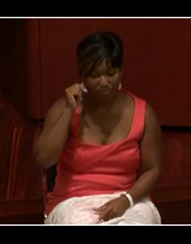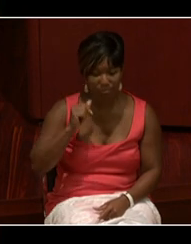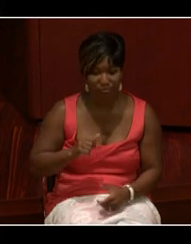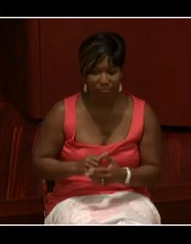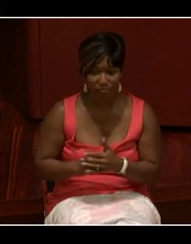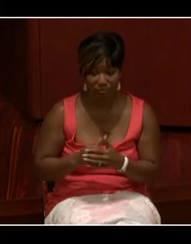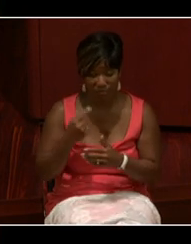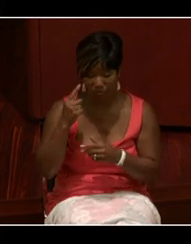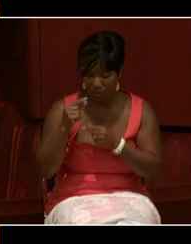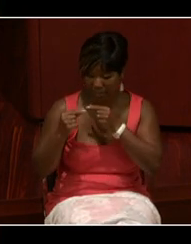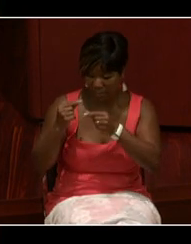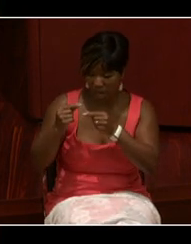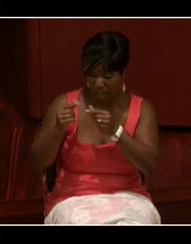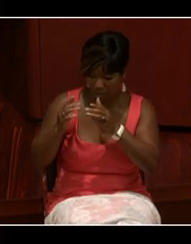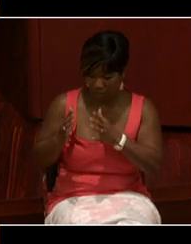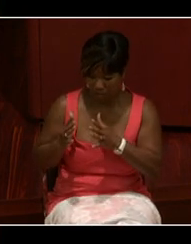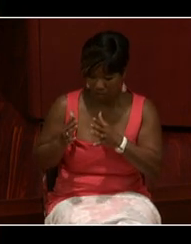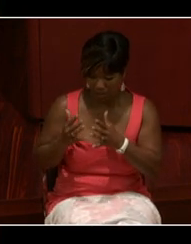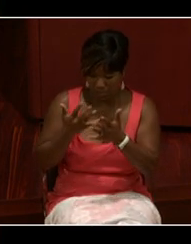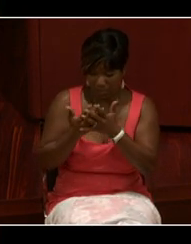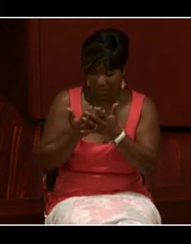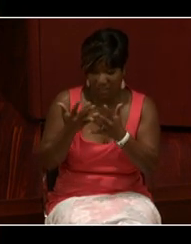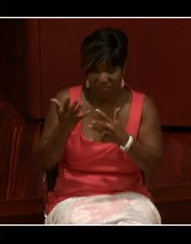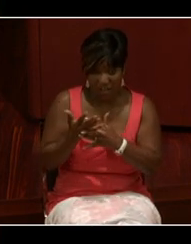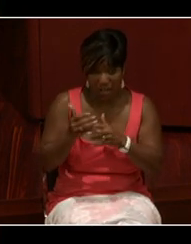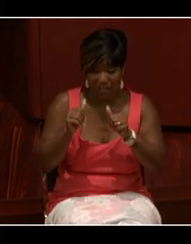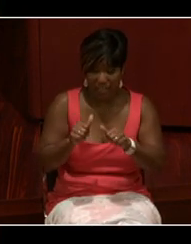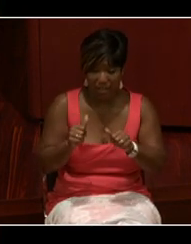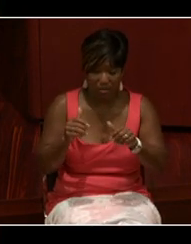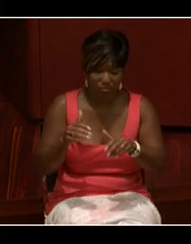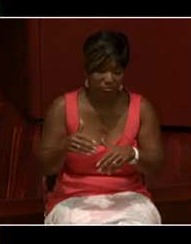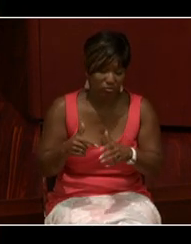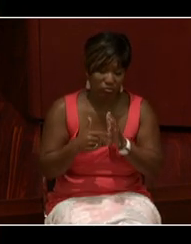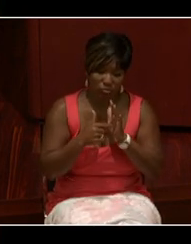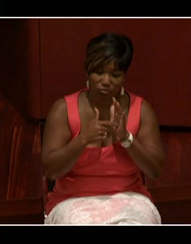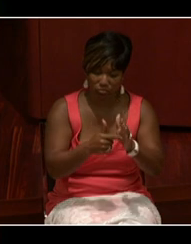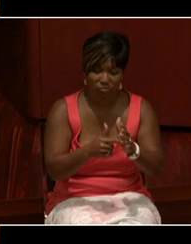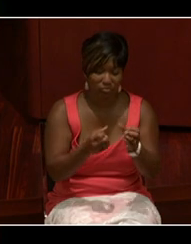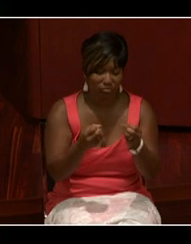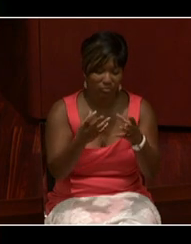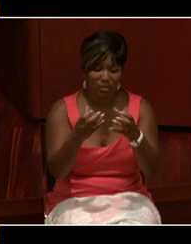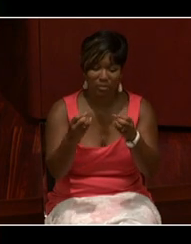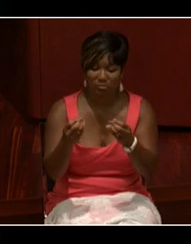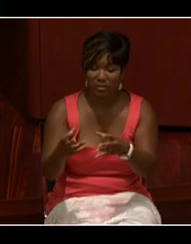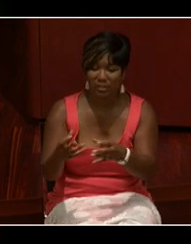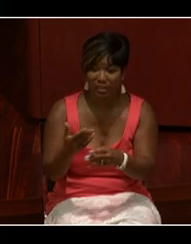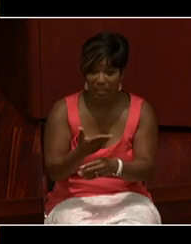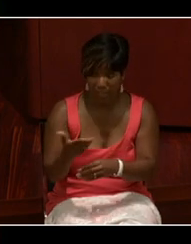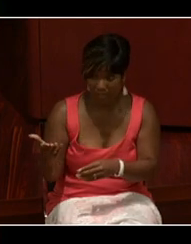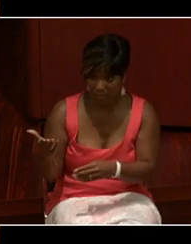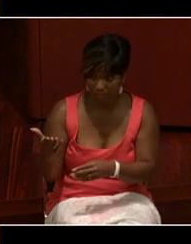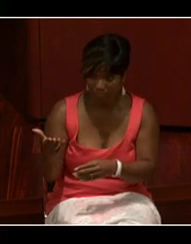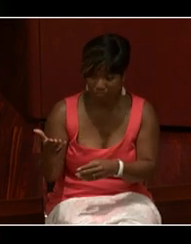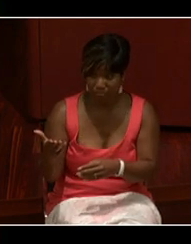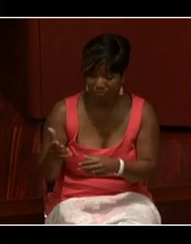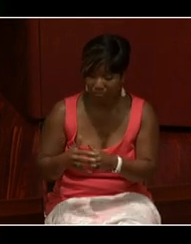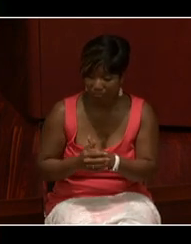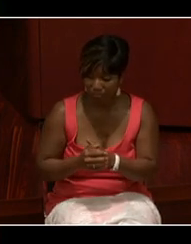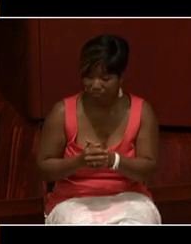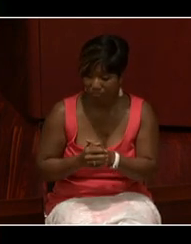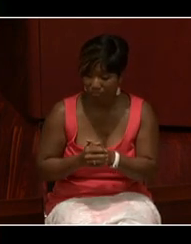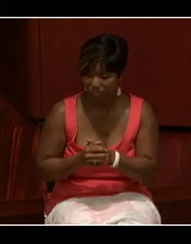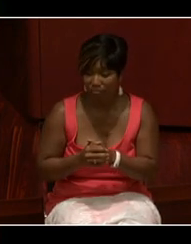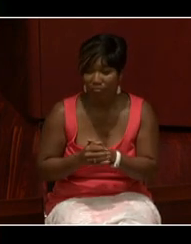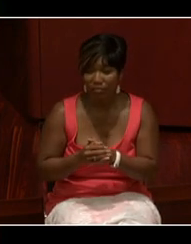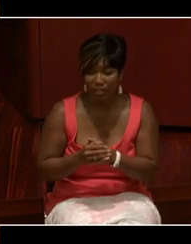For a genealogist, a prison file can present itself as a paradox of sorts. While it can offer unsurpassed